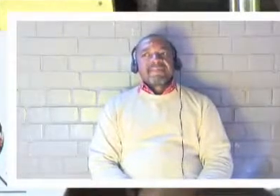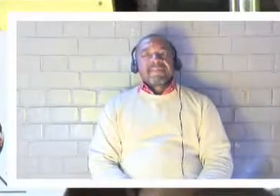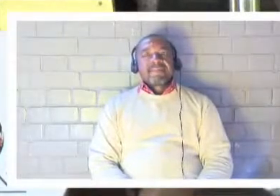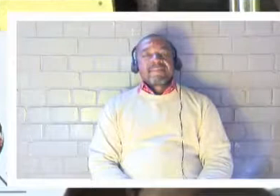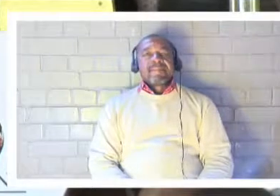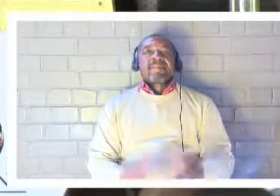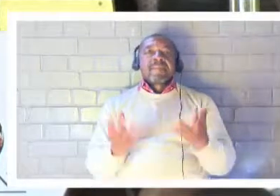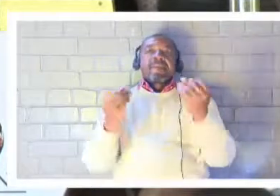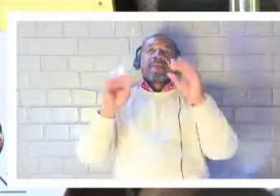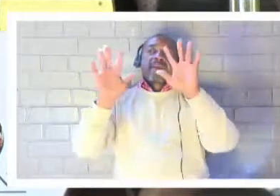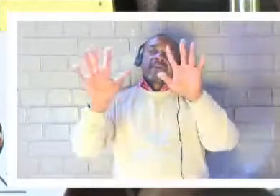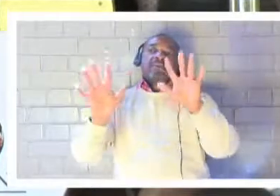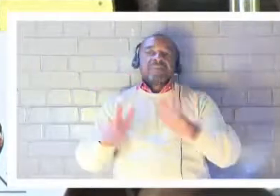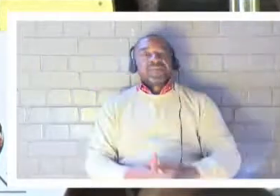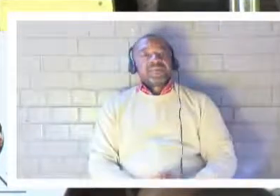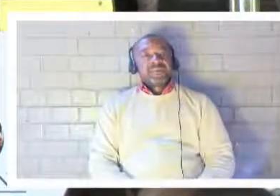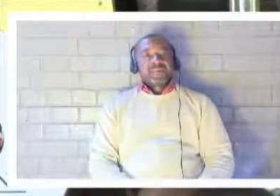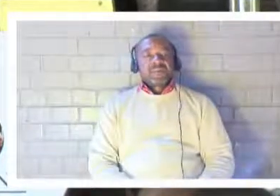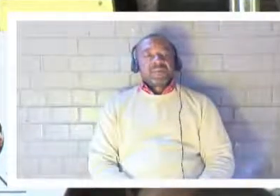Number 10.